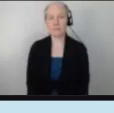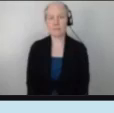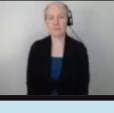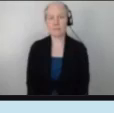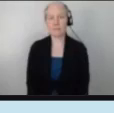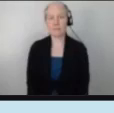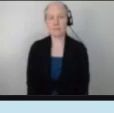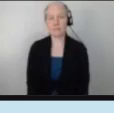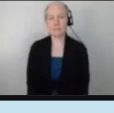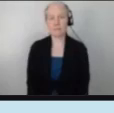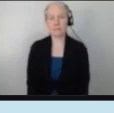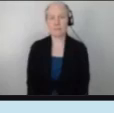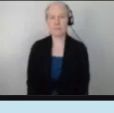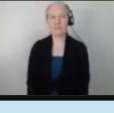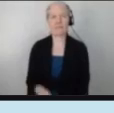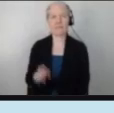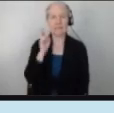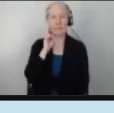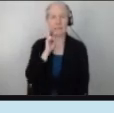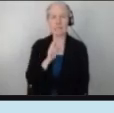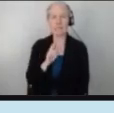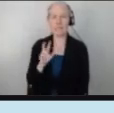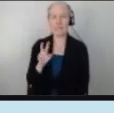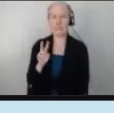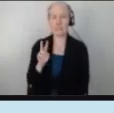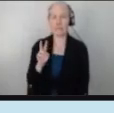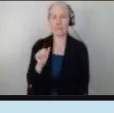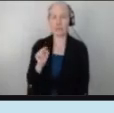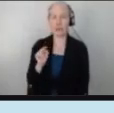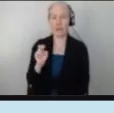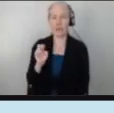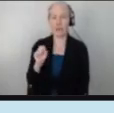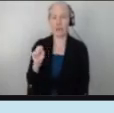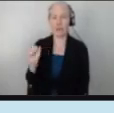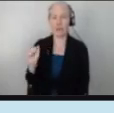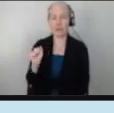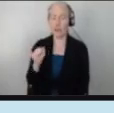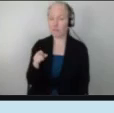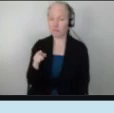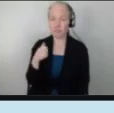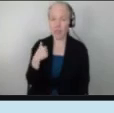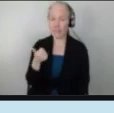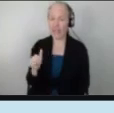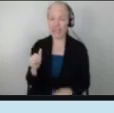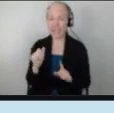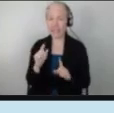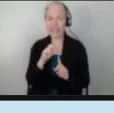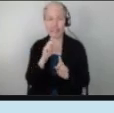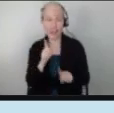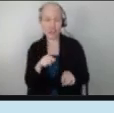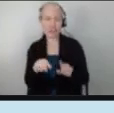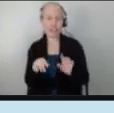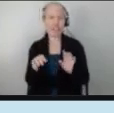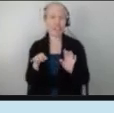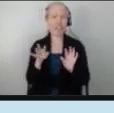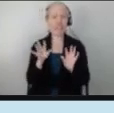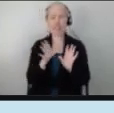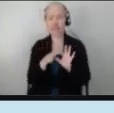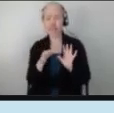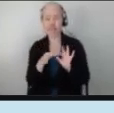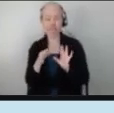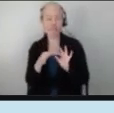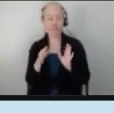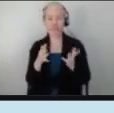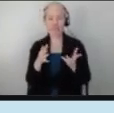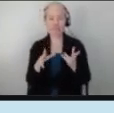let's see. And Vanessa, do you have any reactions or responses or thoughts to some of the things that have been said